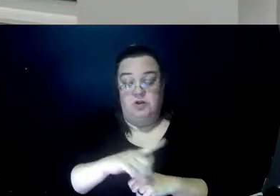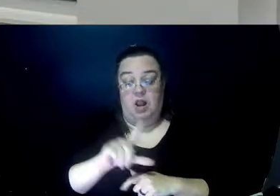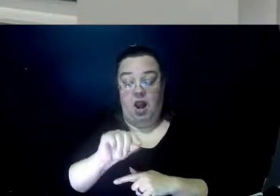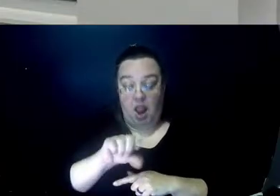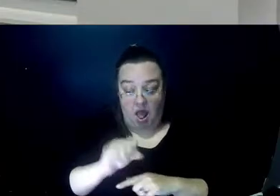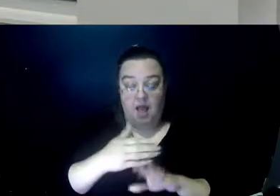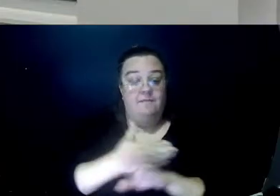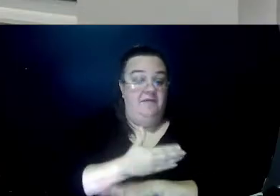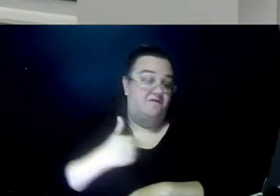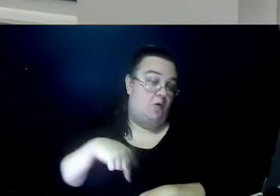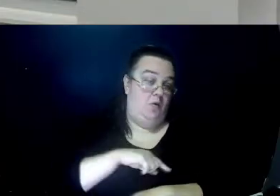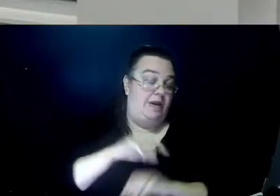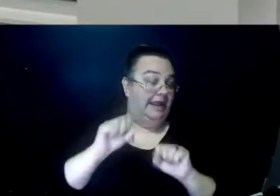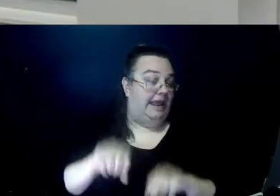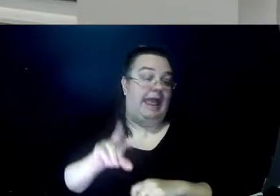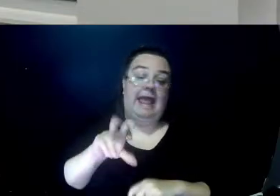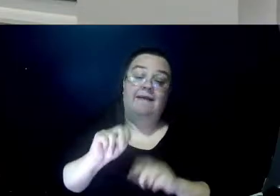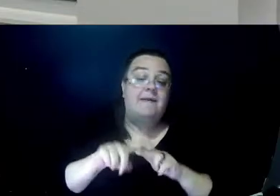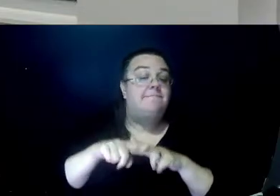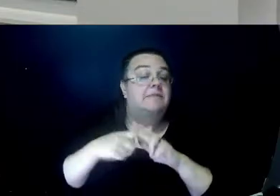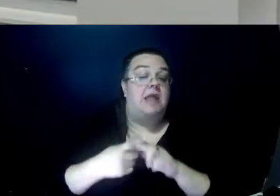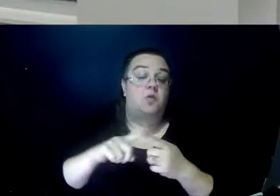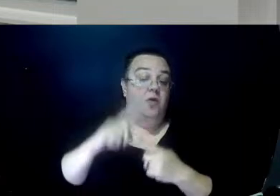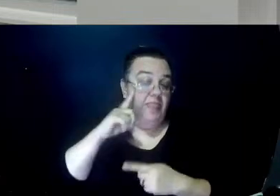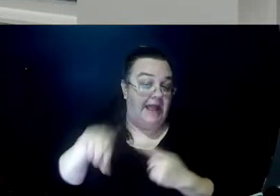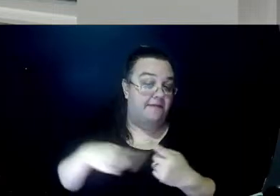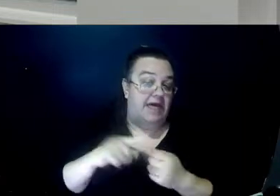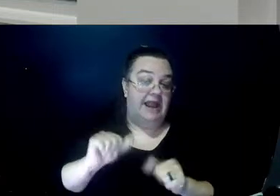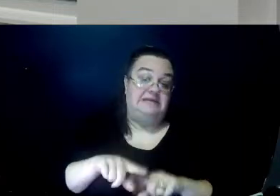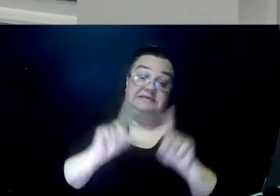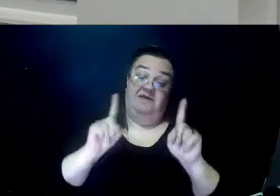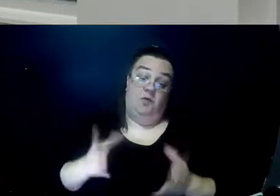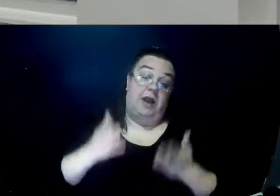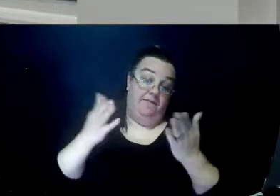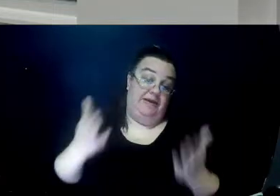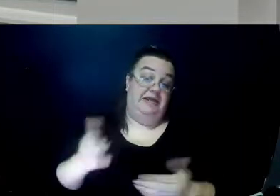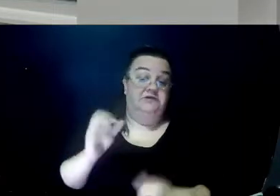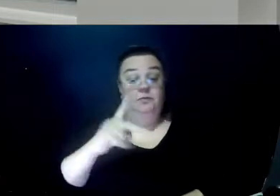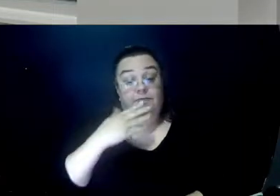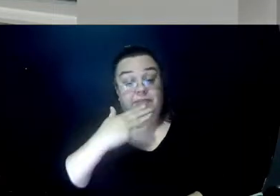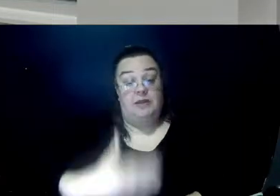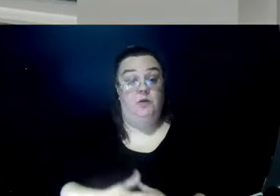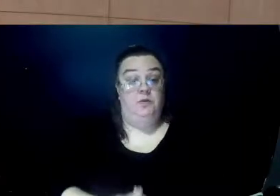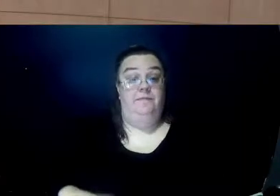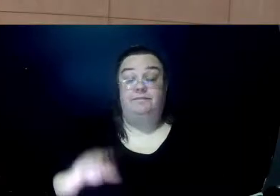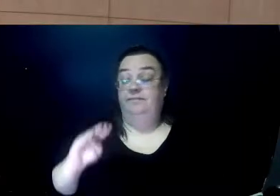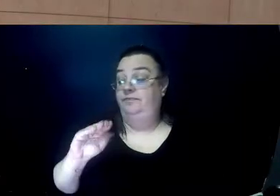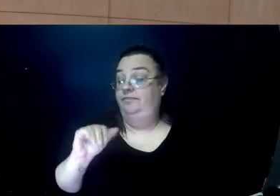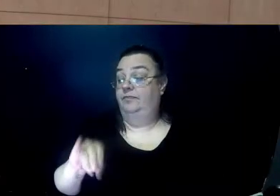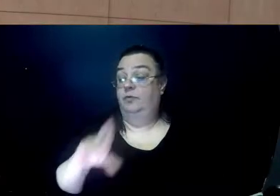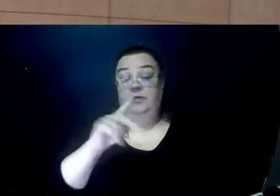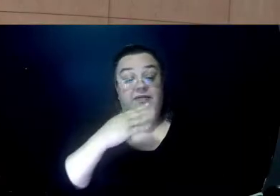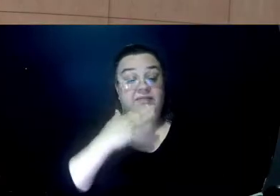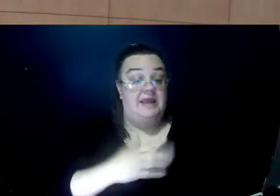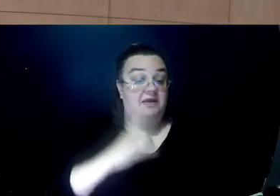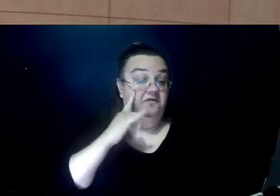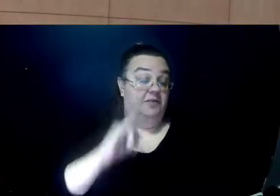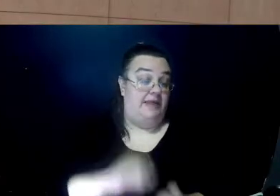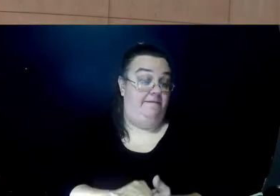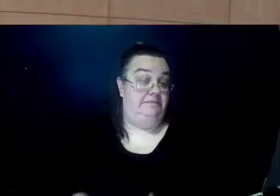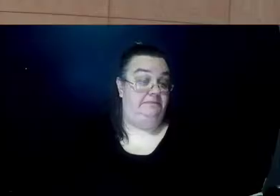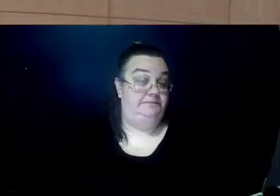could even begin to think of a different recommendation. Thank you. Thank you for that.